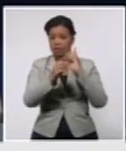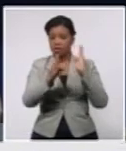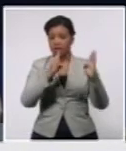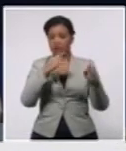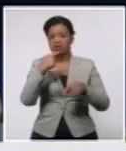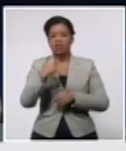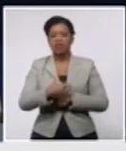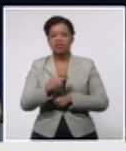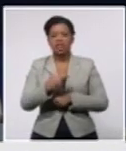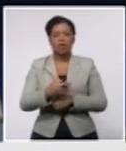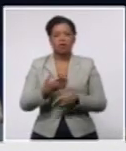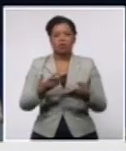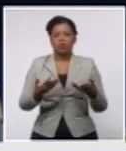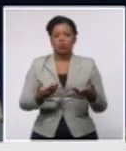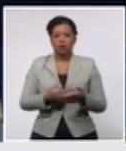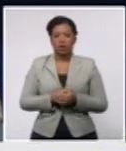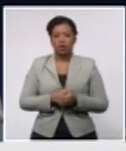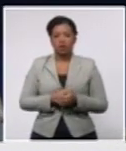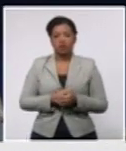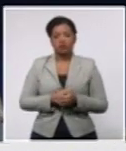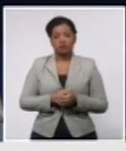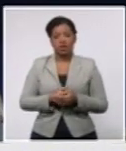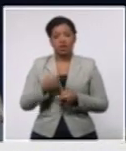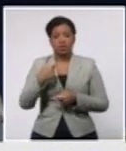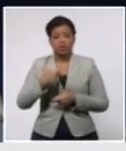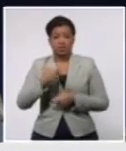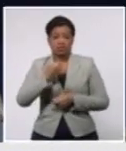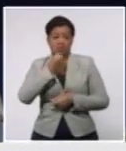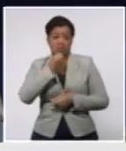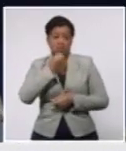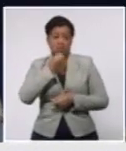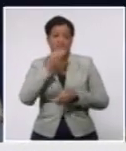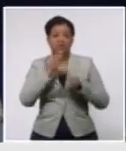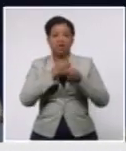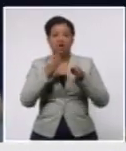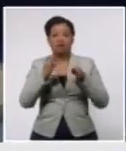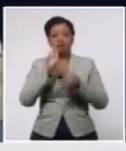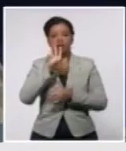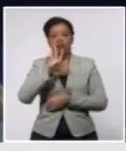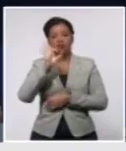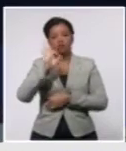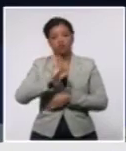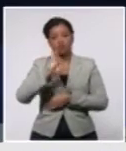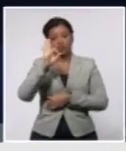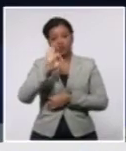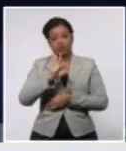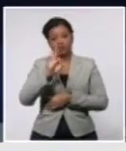represent 2.88% of all cases diagnosed in Cuba.